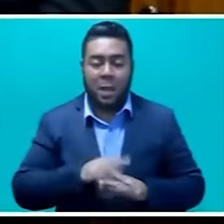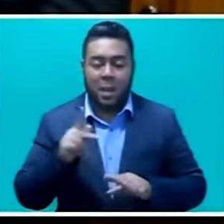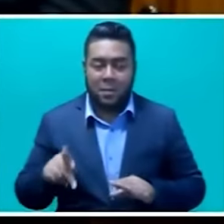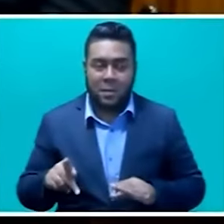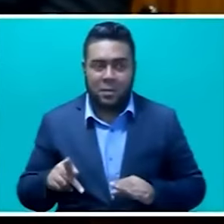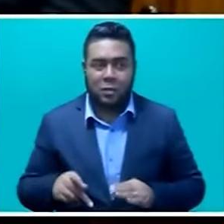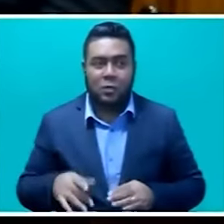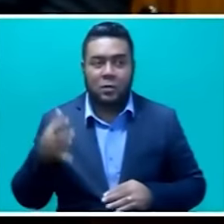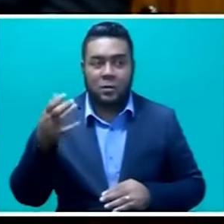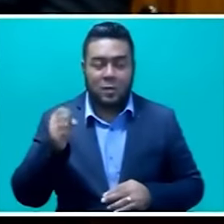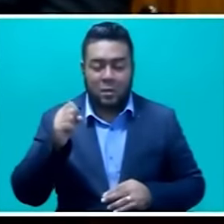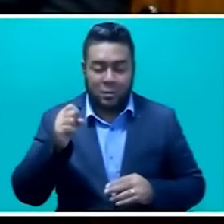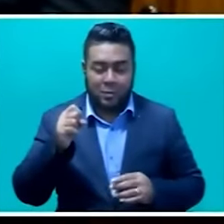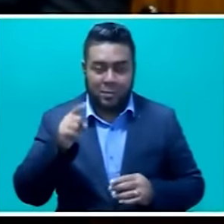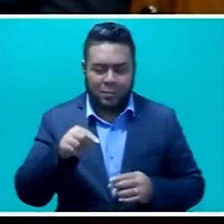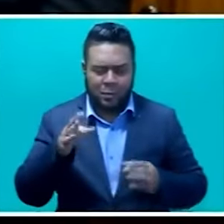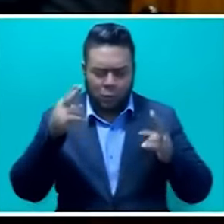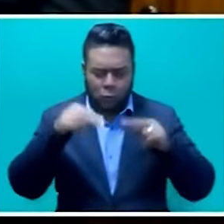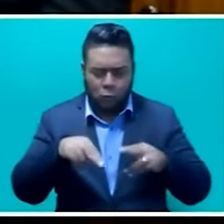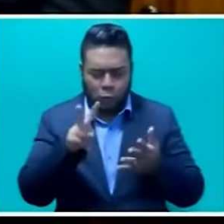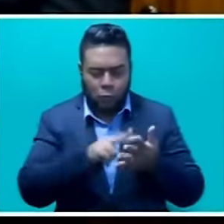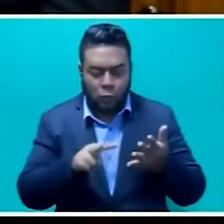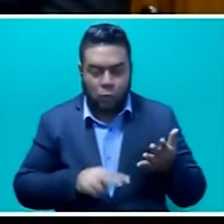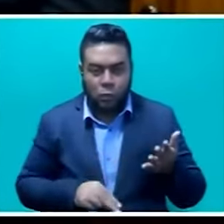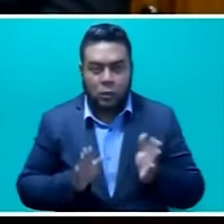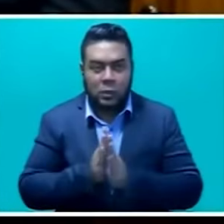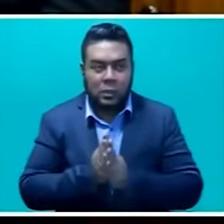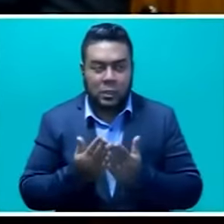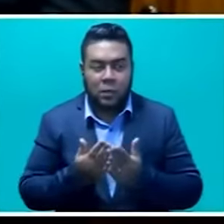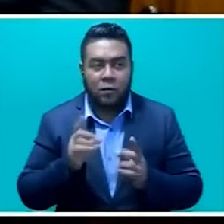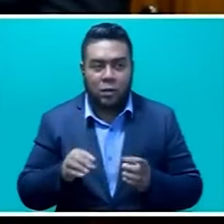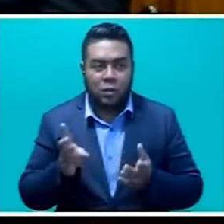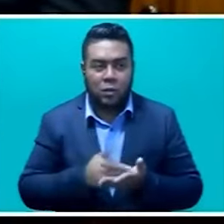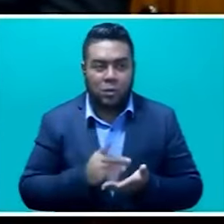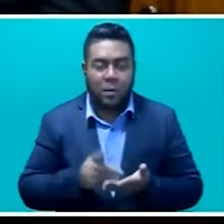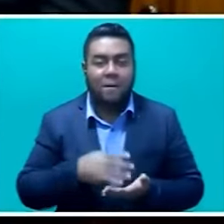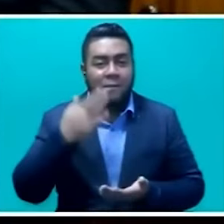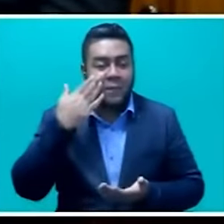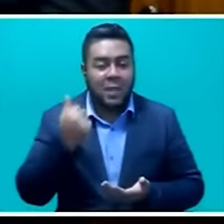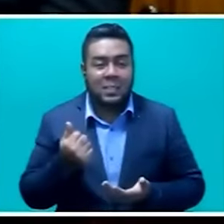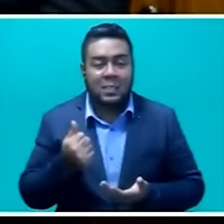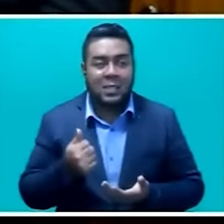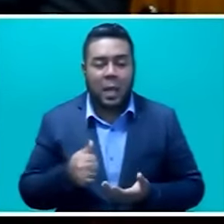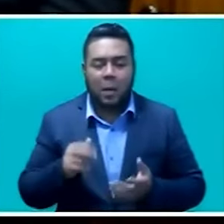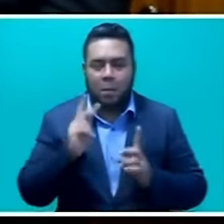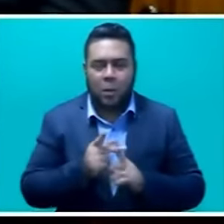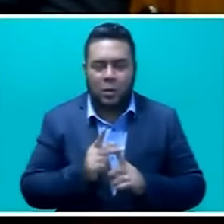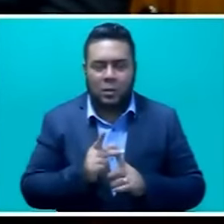stakeholders to undertake a deep dive and study of this document, findings and policy